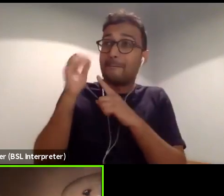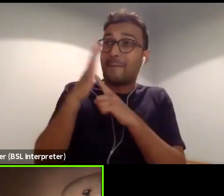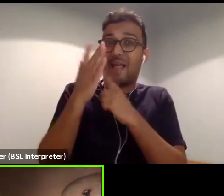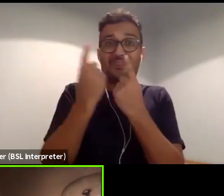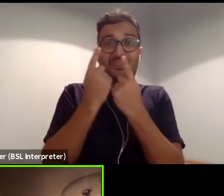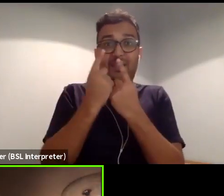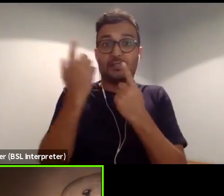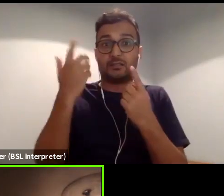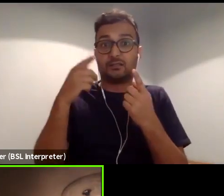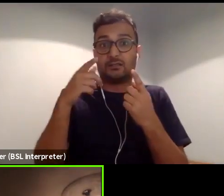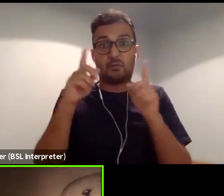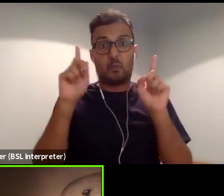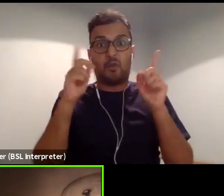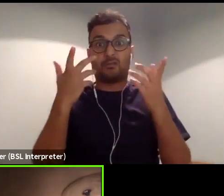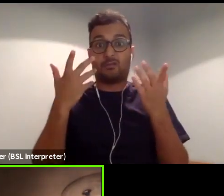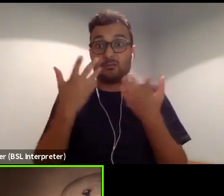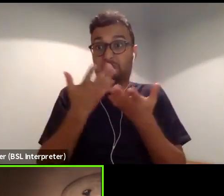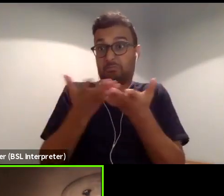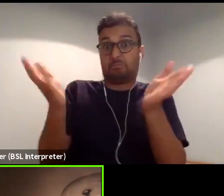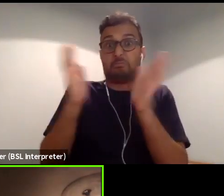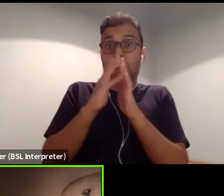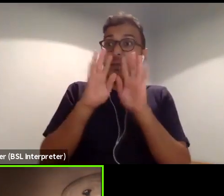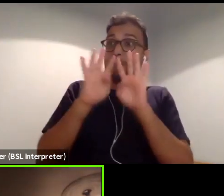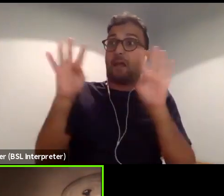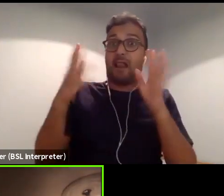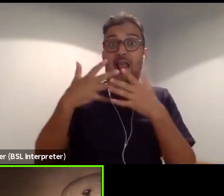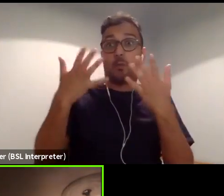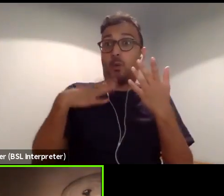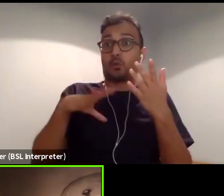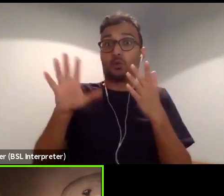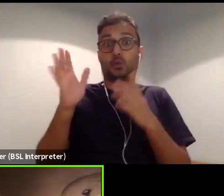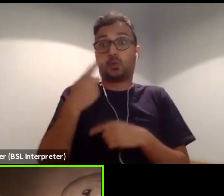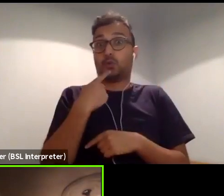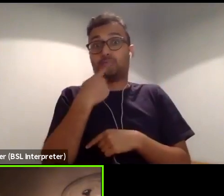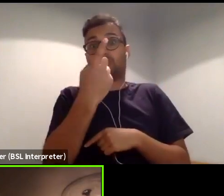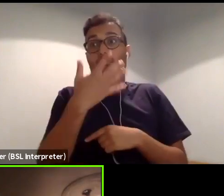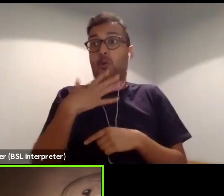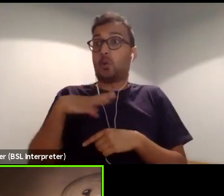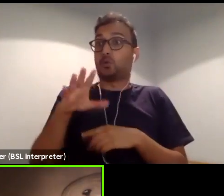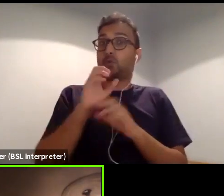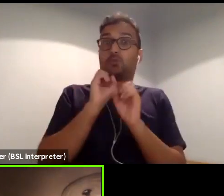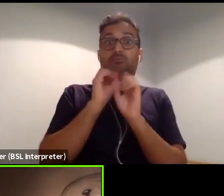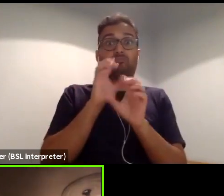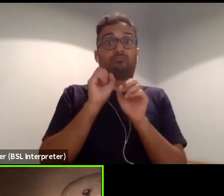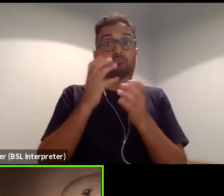that from the panel? Volunteers. Otherwise, I'm going to press gang you.